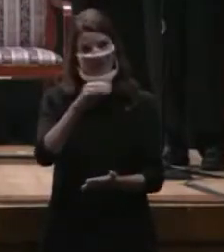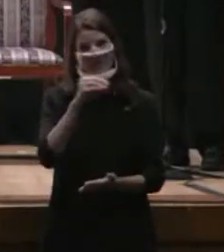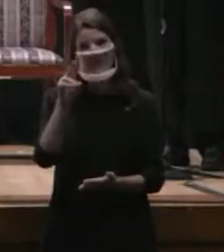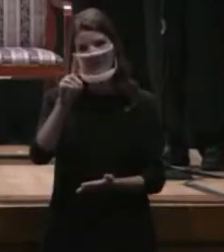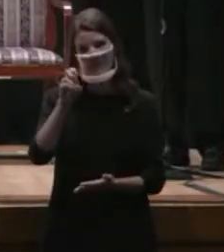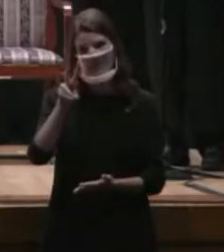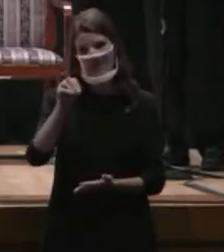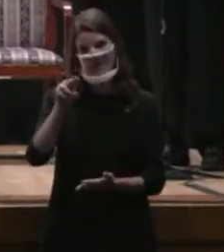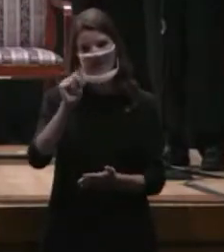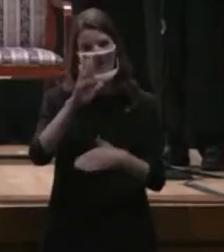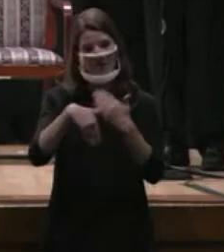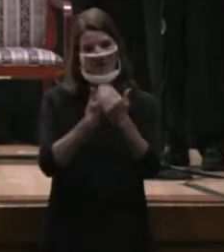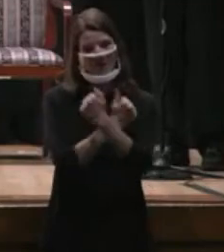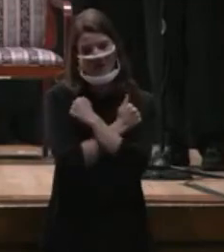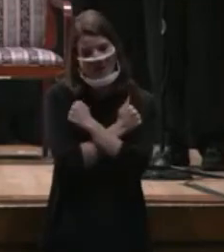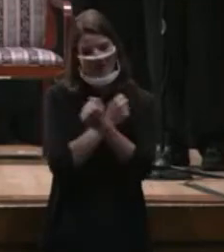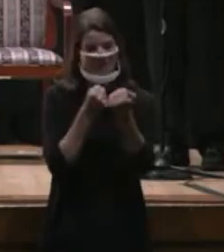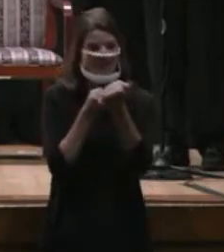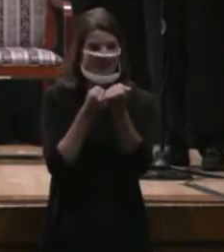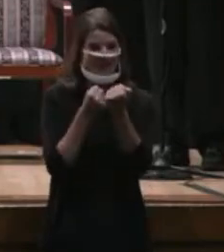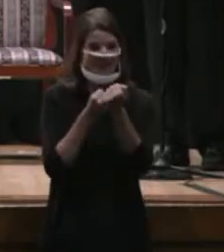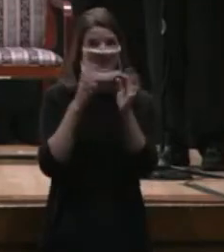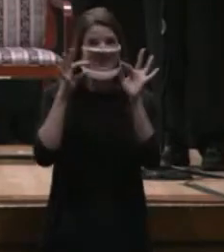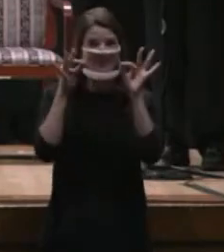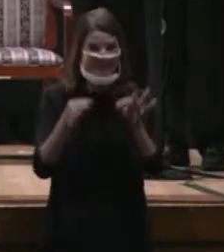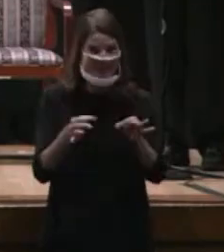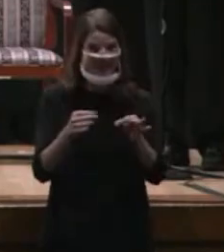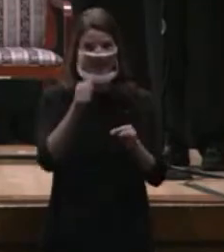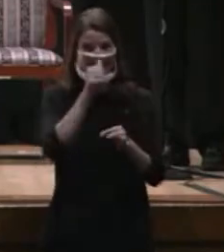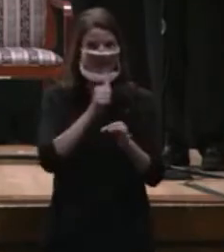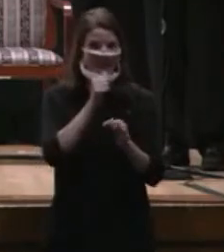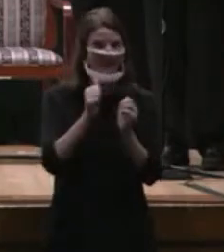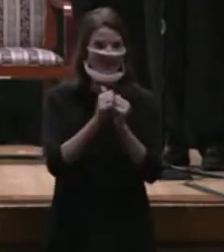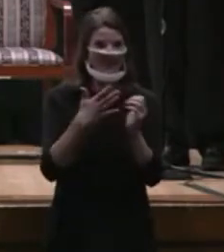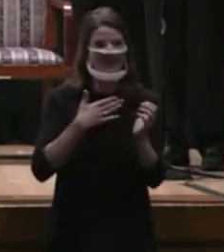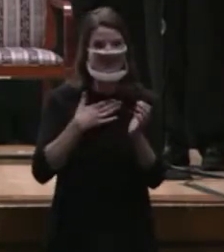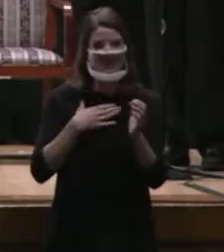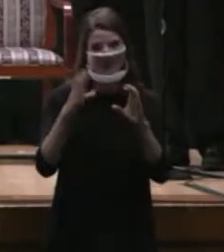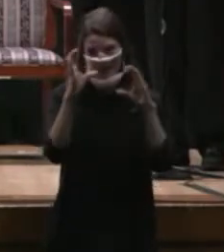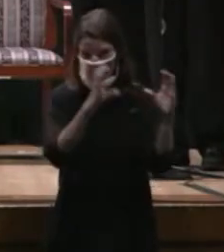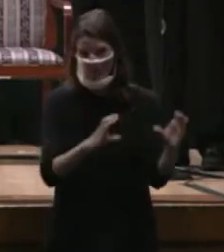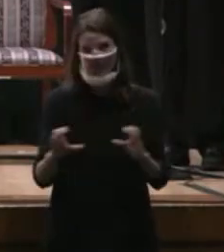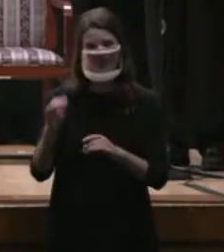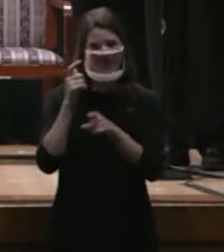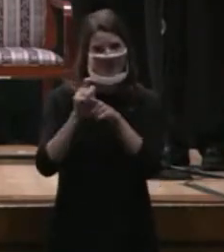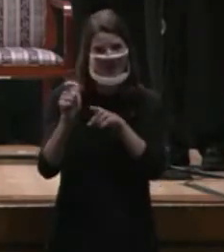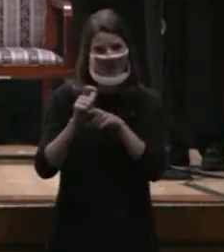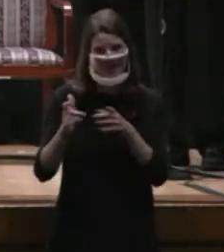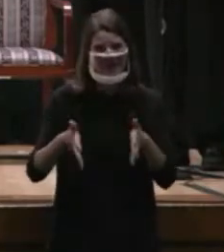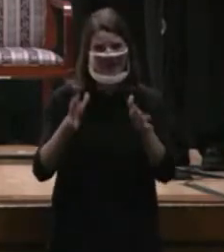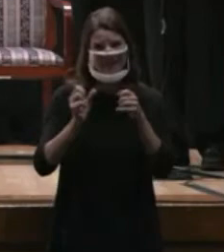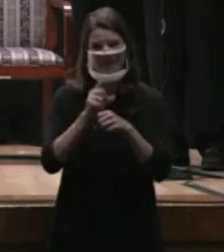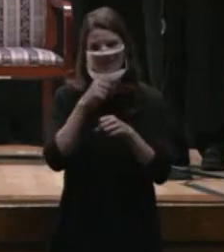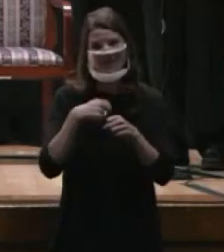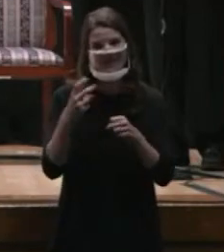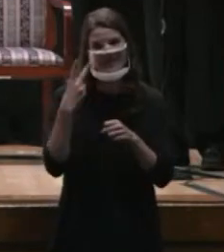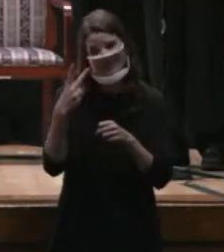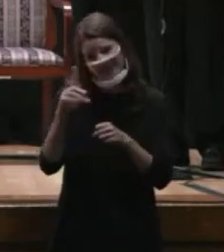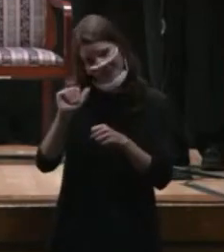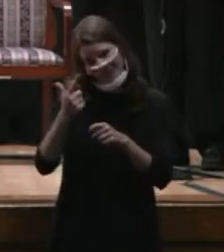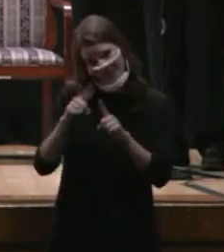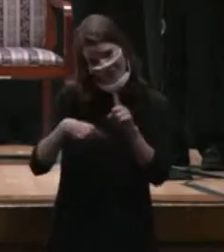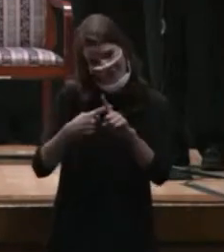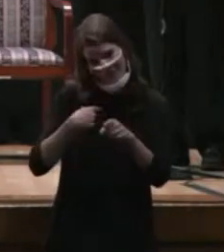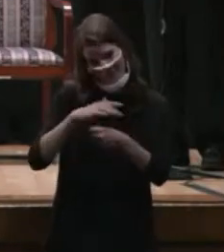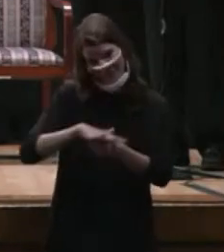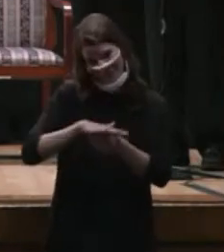Evan, for all of your love and support, especially for putting up with my late night phone calls, just so I could see the dogs when I